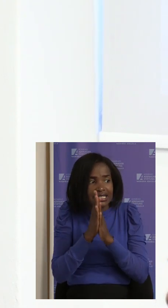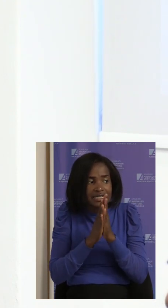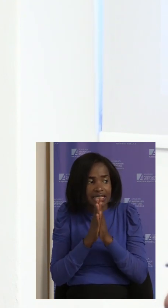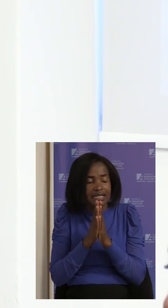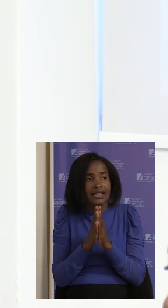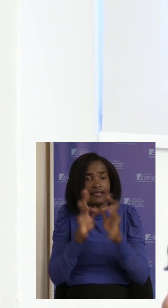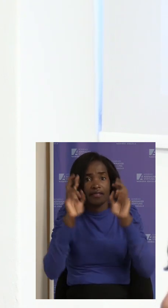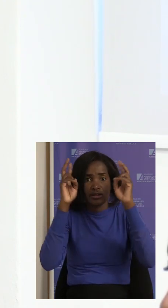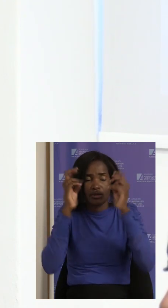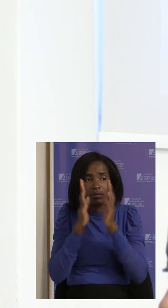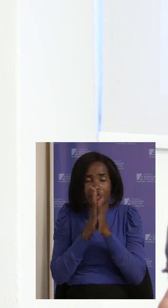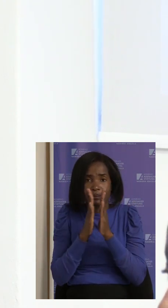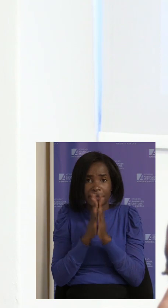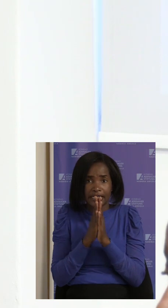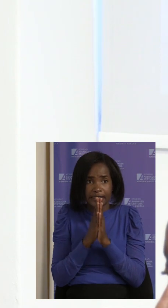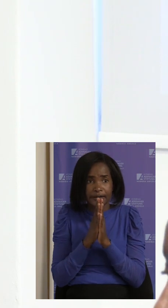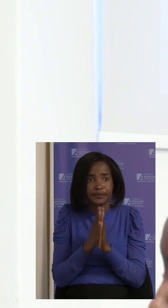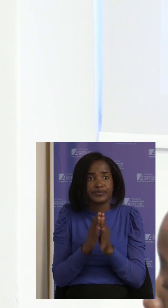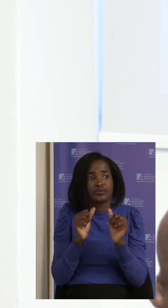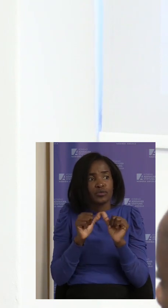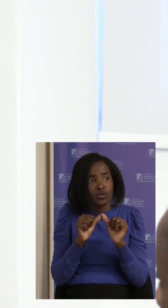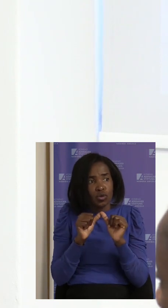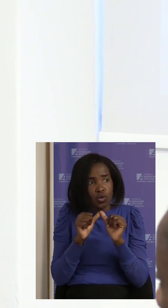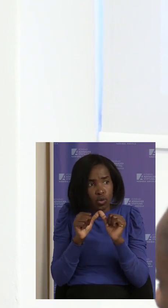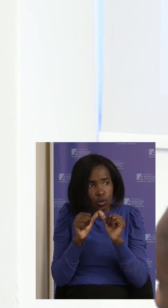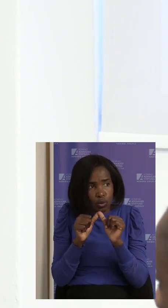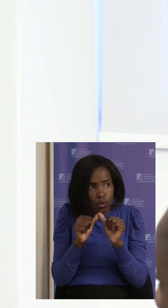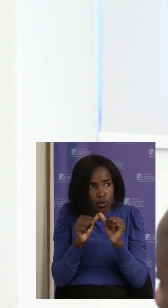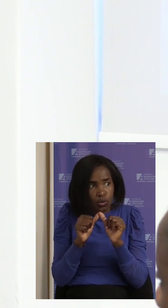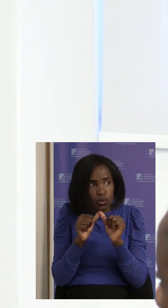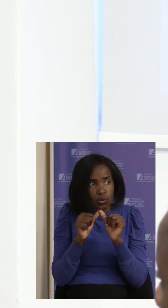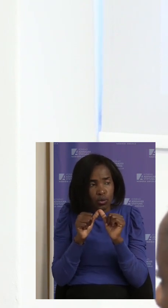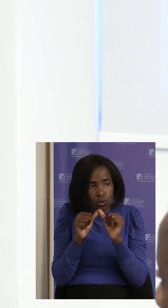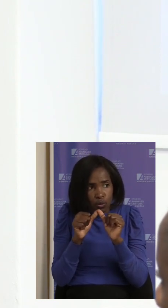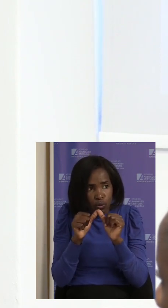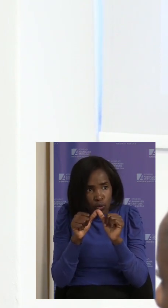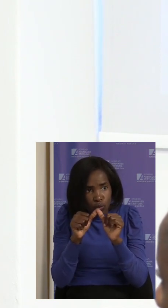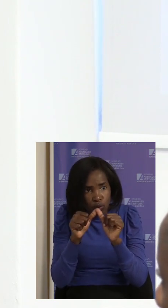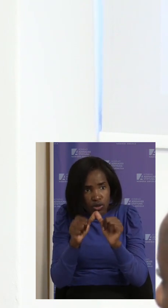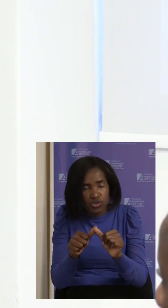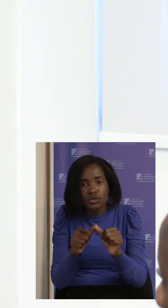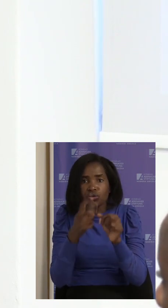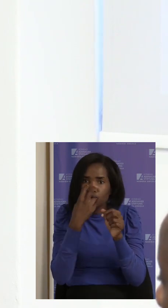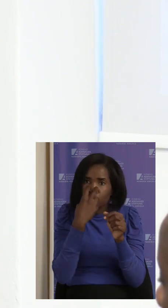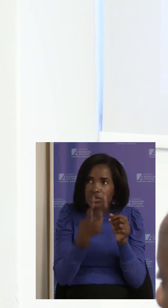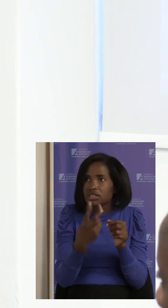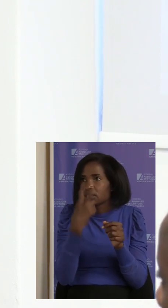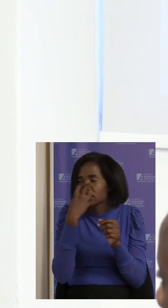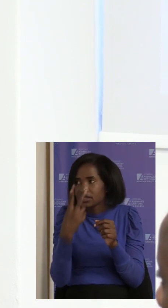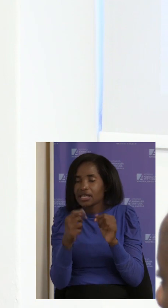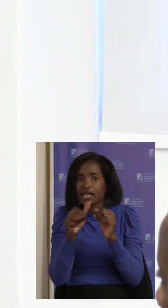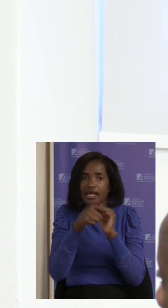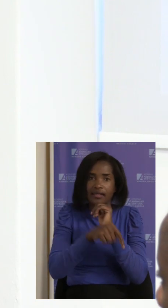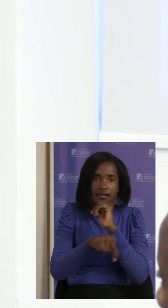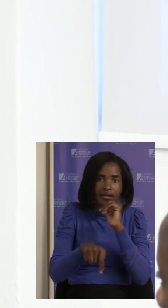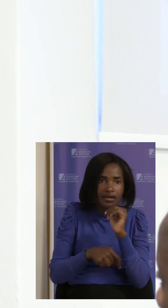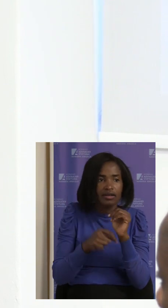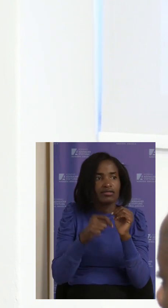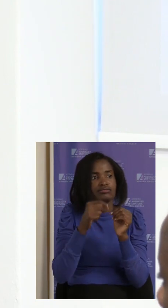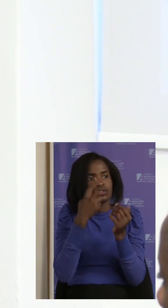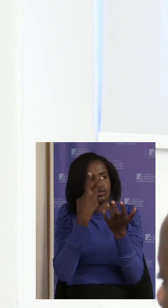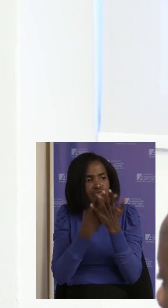that topic, please keep your eyes on active discussions in the country. Inform yourself through our